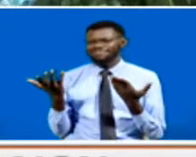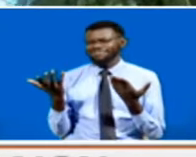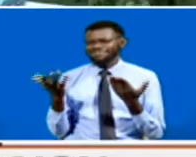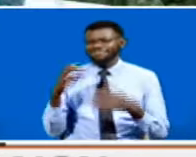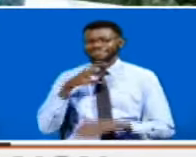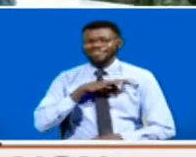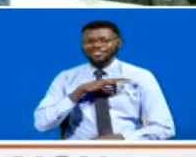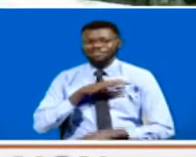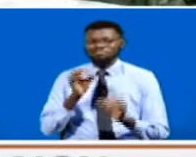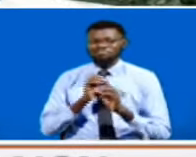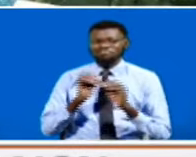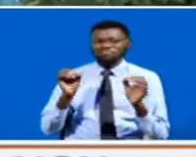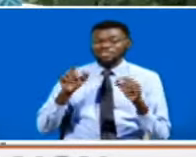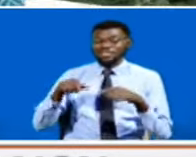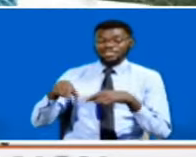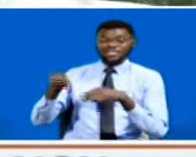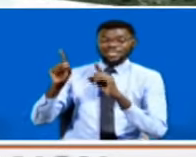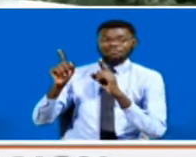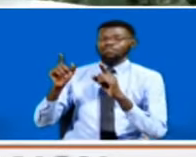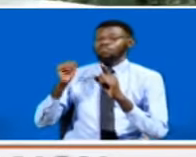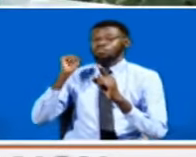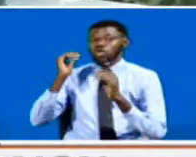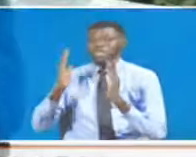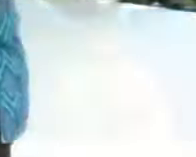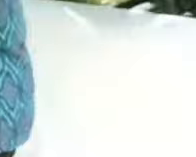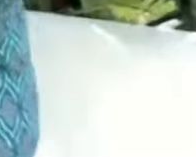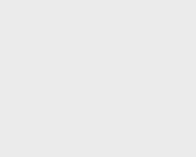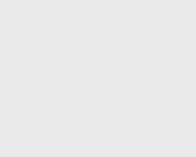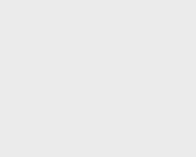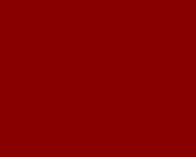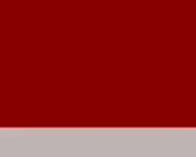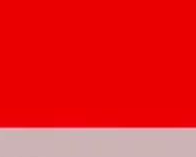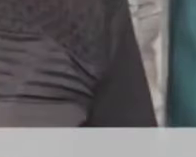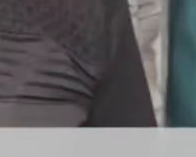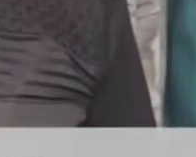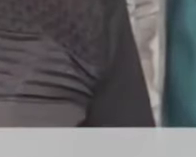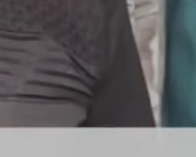politics. Emmanuel Tor, KT News, Nairobi.